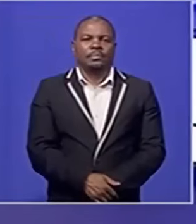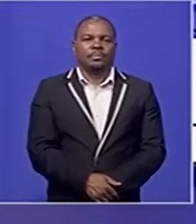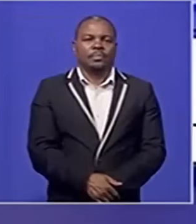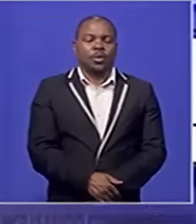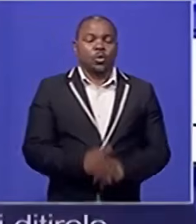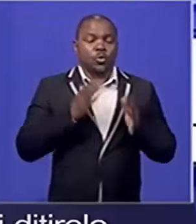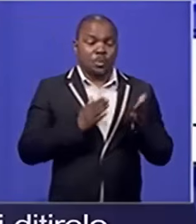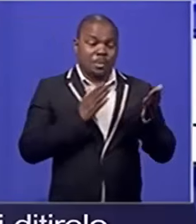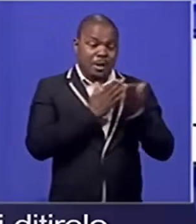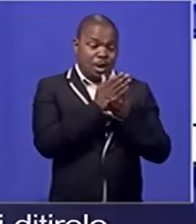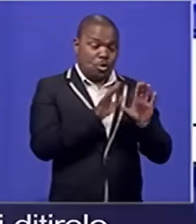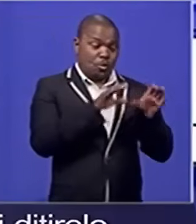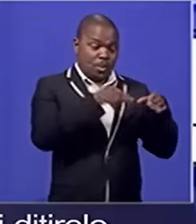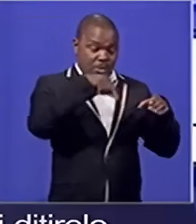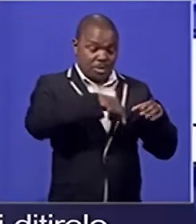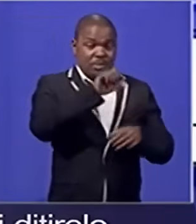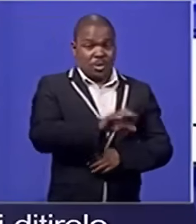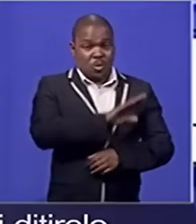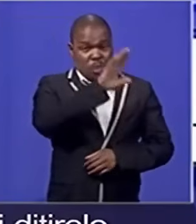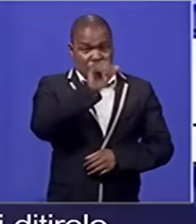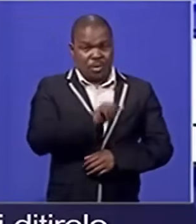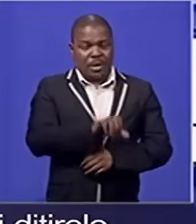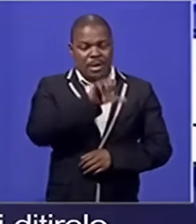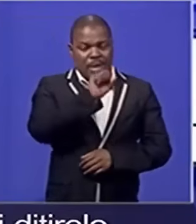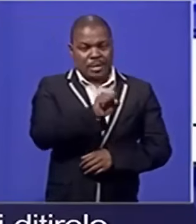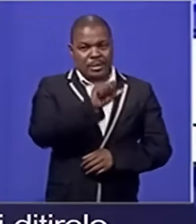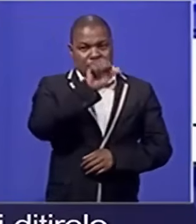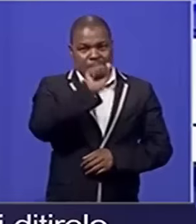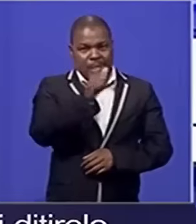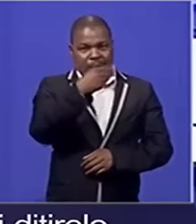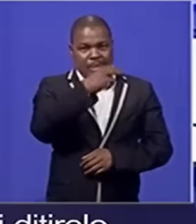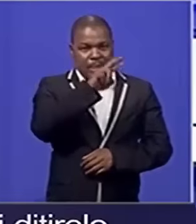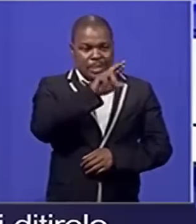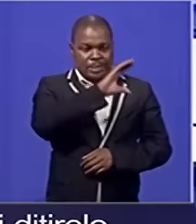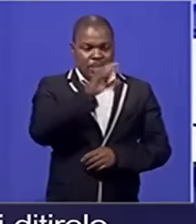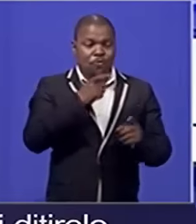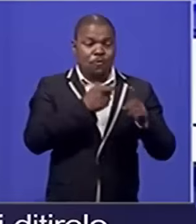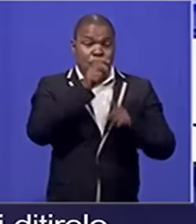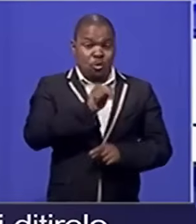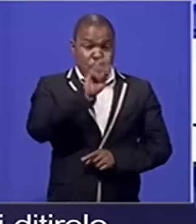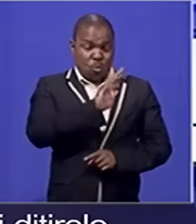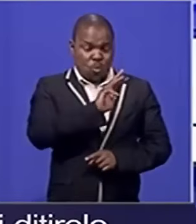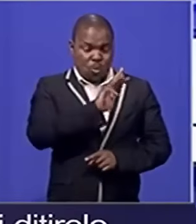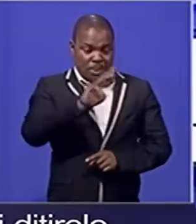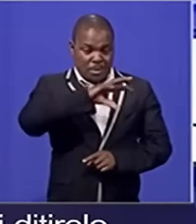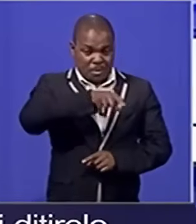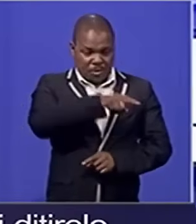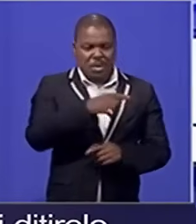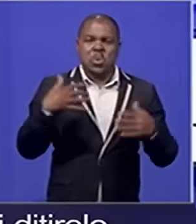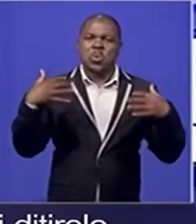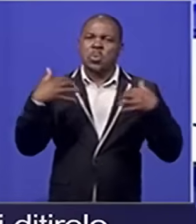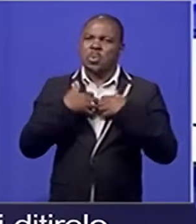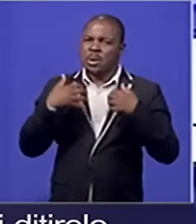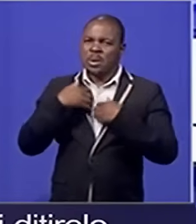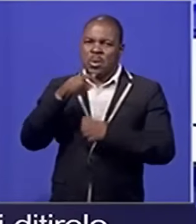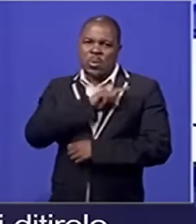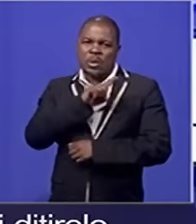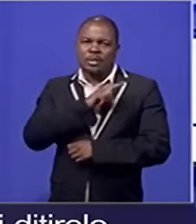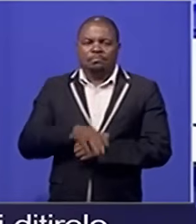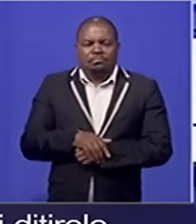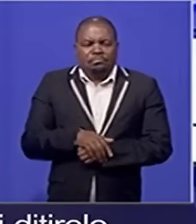Komishene ya ditokelo tša botho ka Afrika Borwa SAHRC provinceng ya North West e laeditše go tshwenyega ka seo e se bitšwago go se